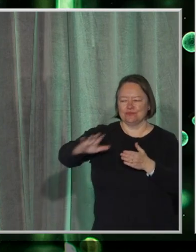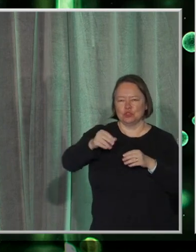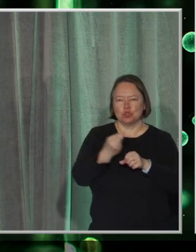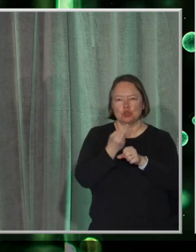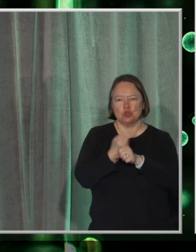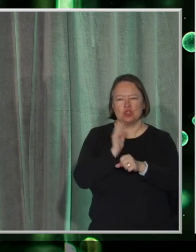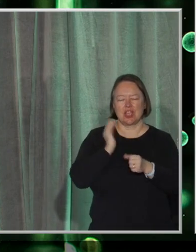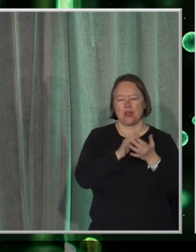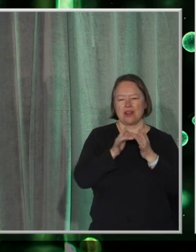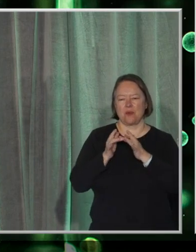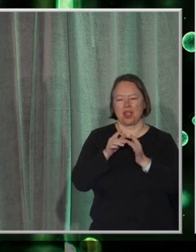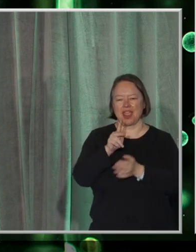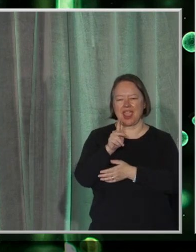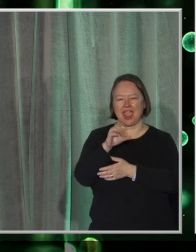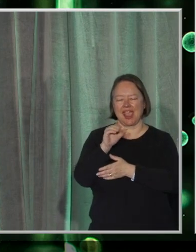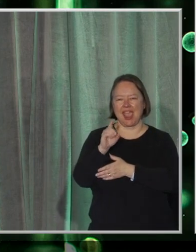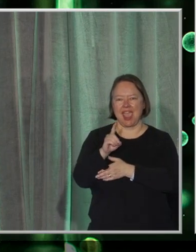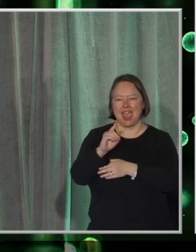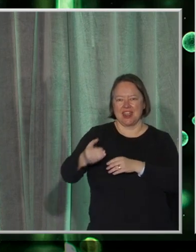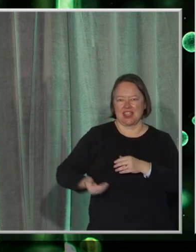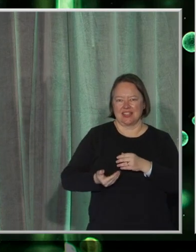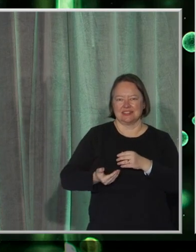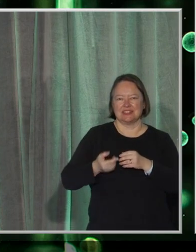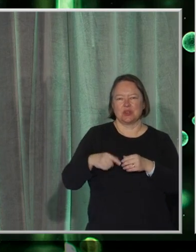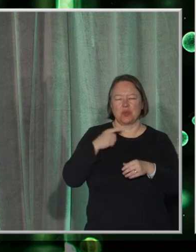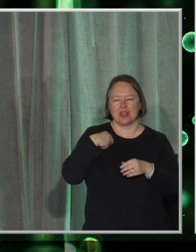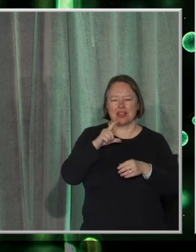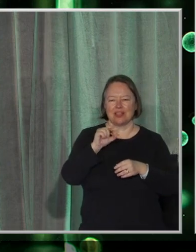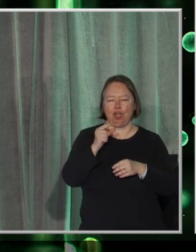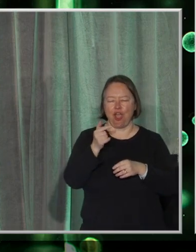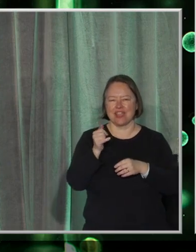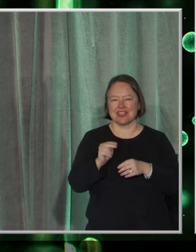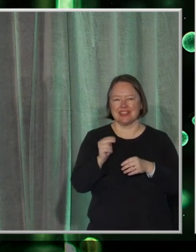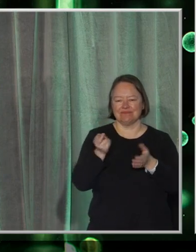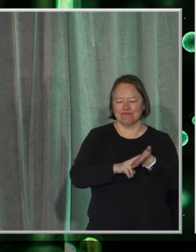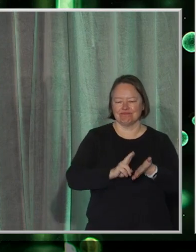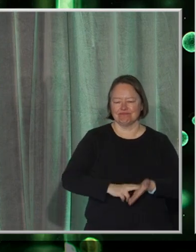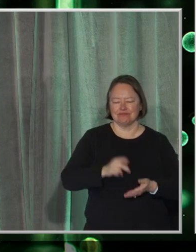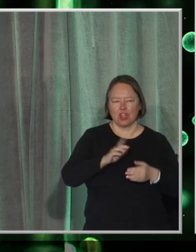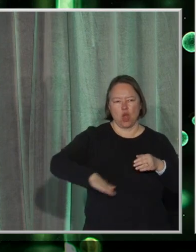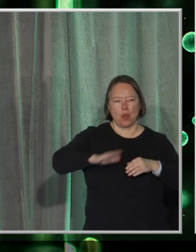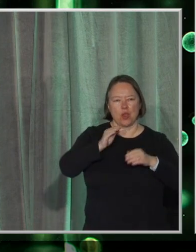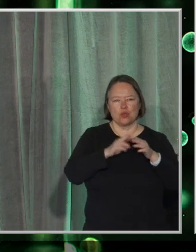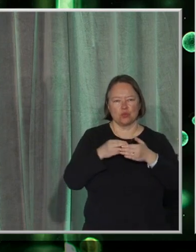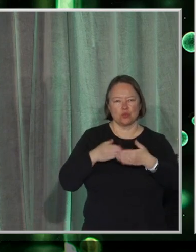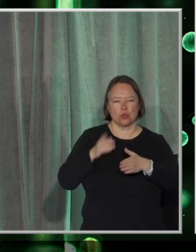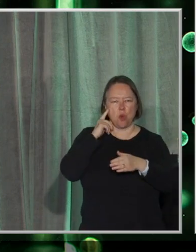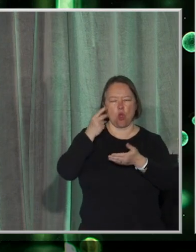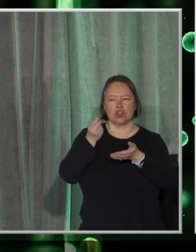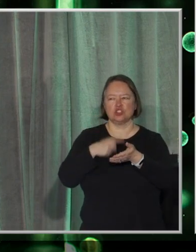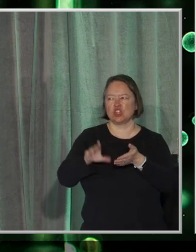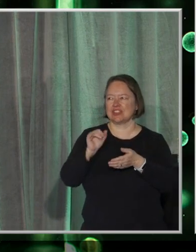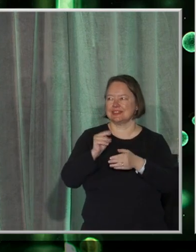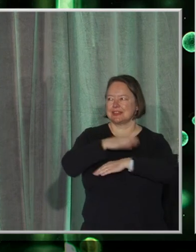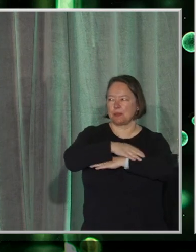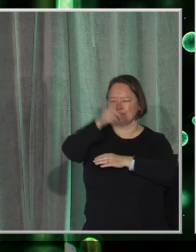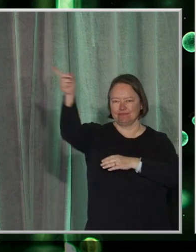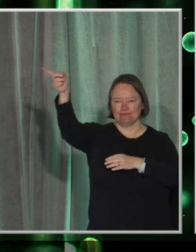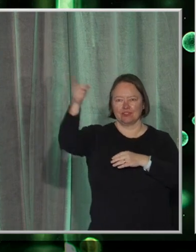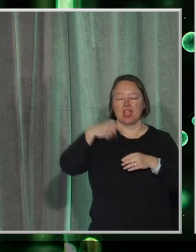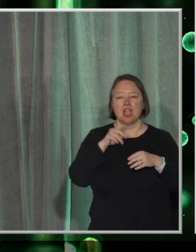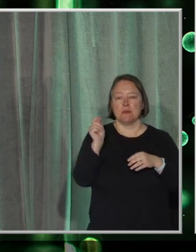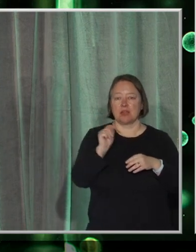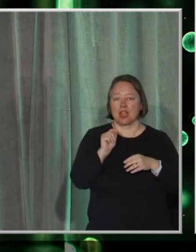using the network KCAD Guest. Login credentials are around the room and on signs in the door check-in table. There are